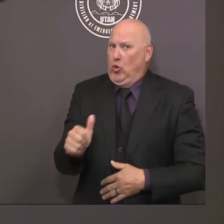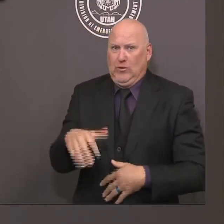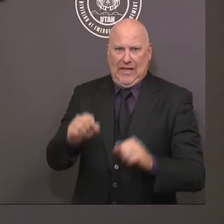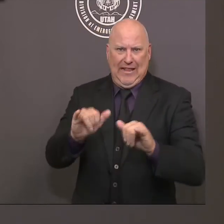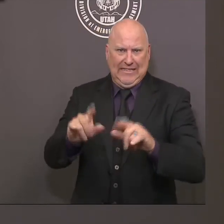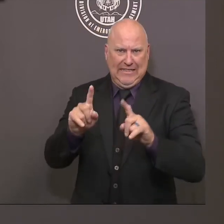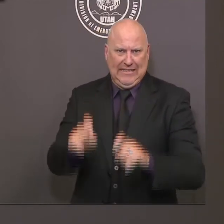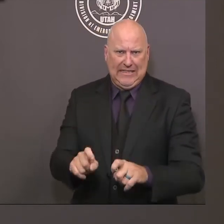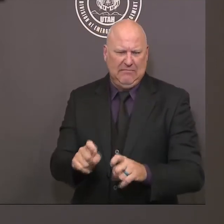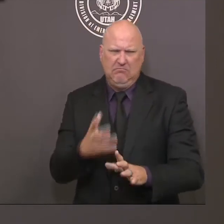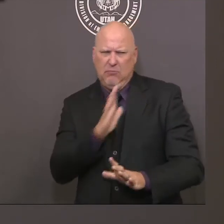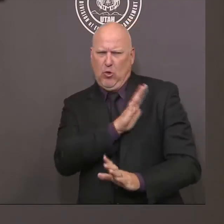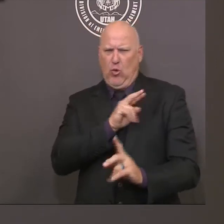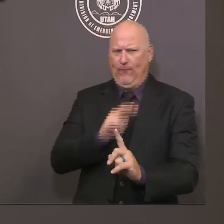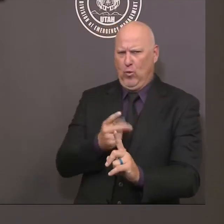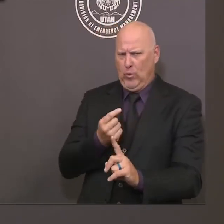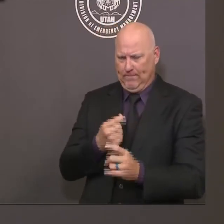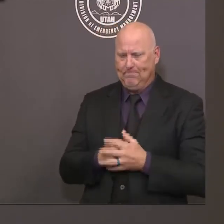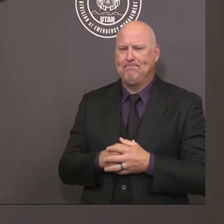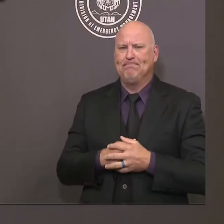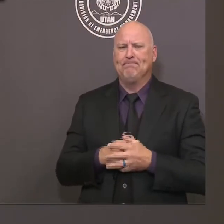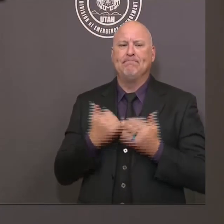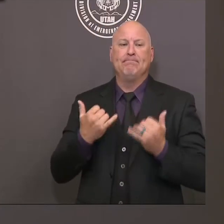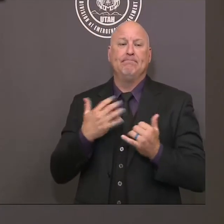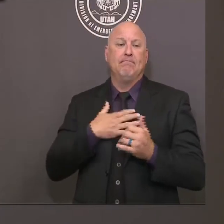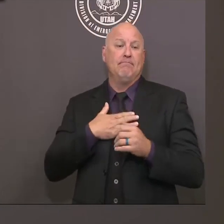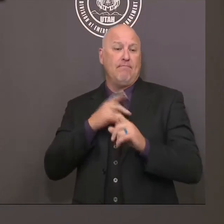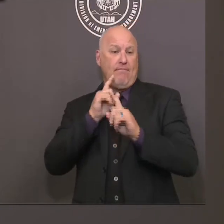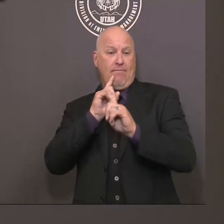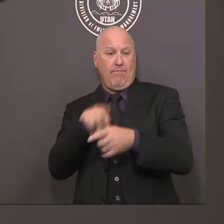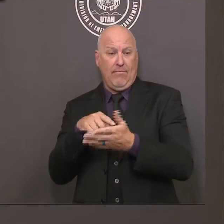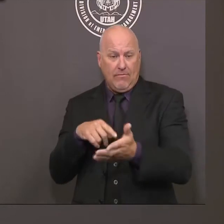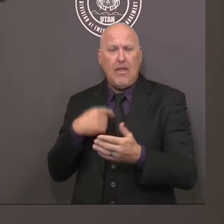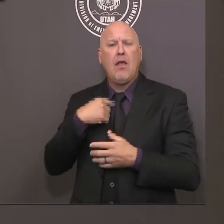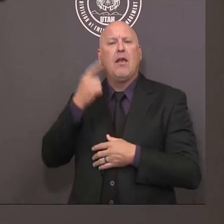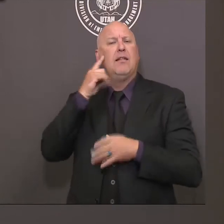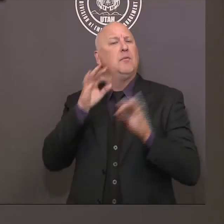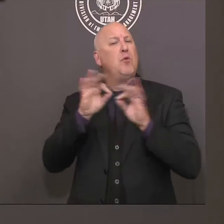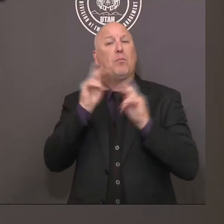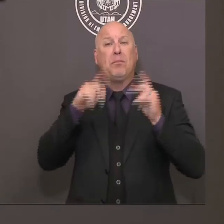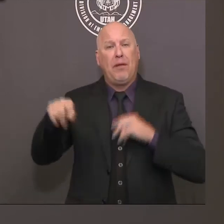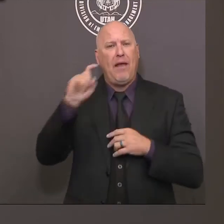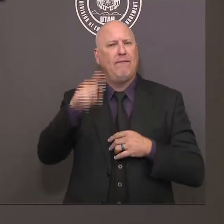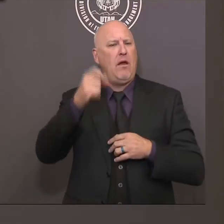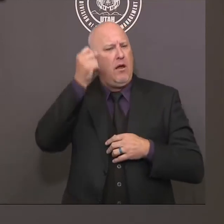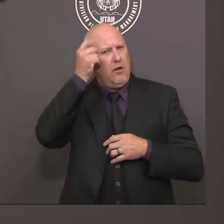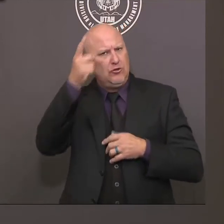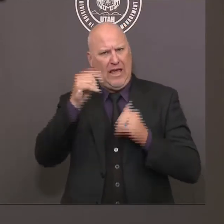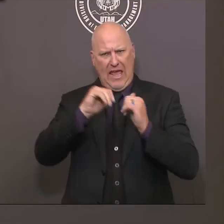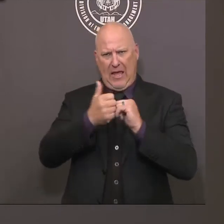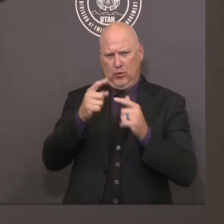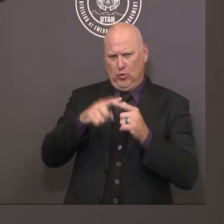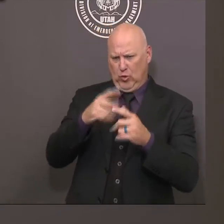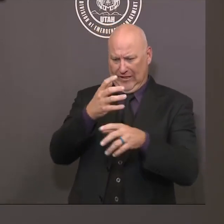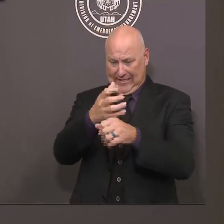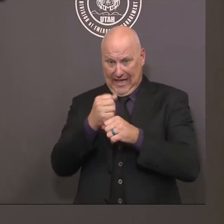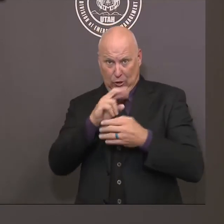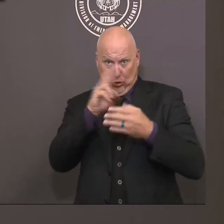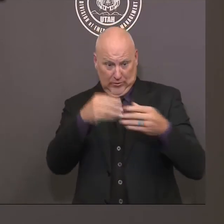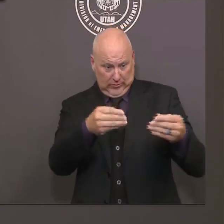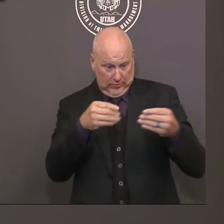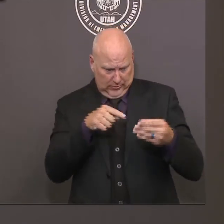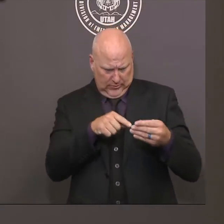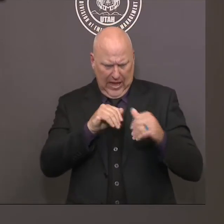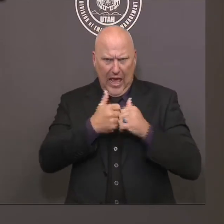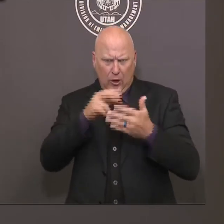I think it's really important for people out there to understand how to interpret the results of any test they're getting, especially when it comes to new tests.